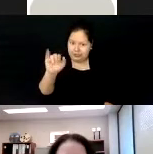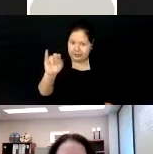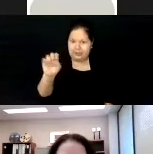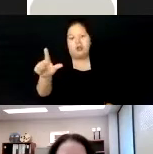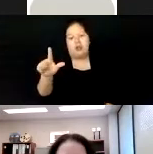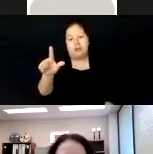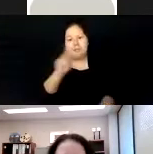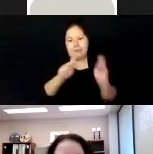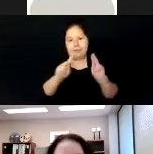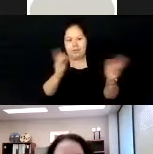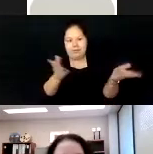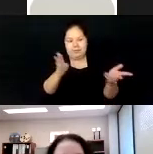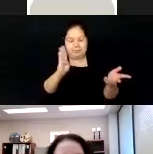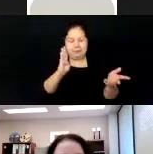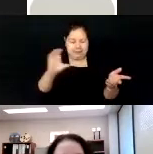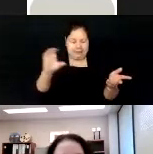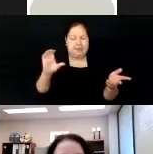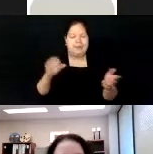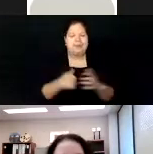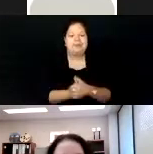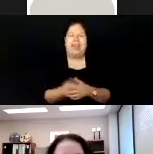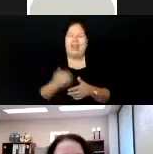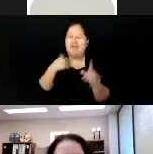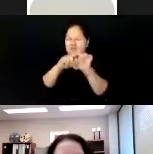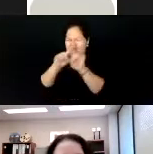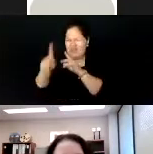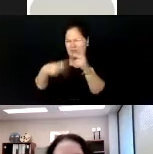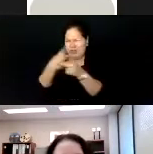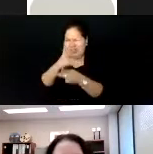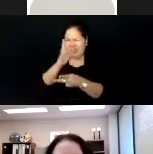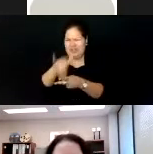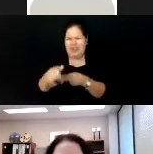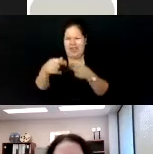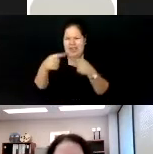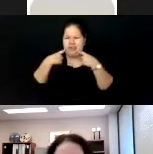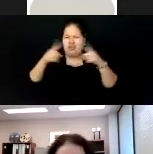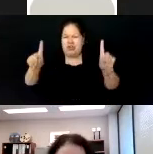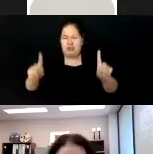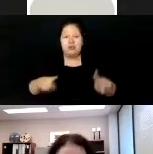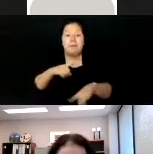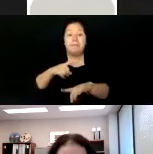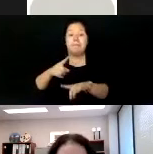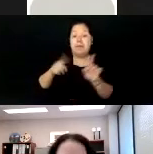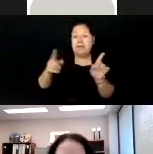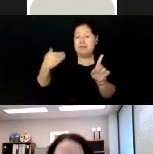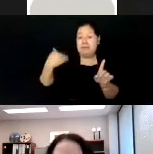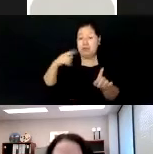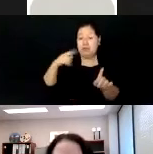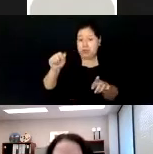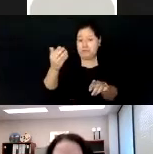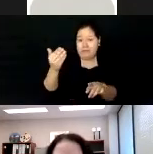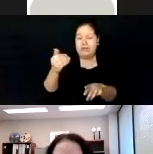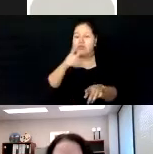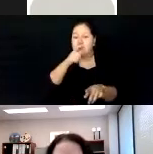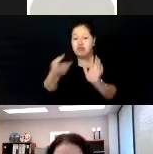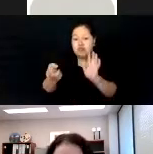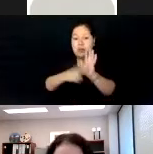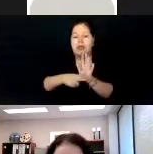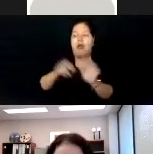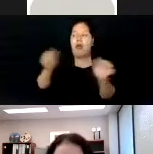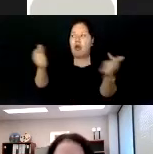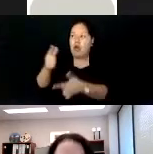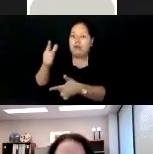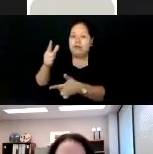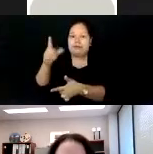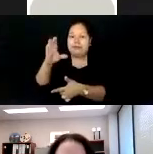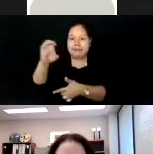which was signed. There are multiple versions of this declaration. So the one in 2015 was signed by the CEOs of all health